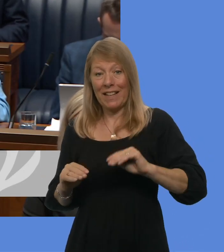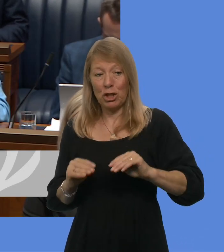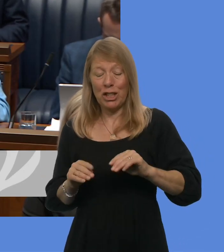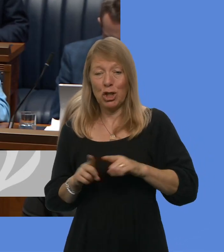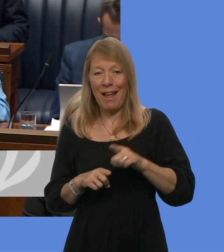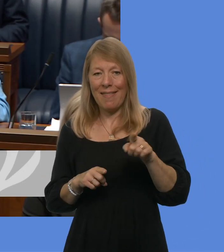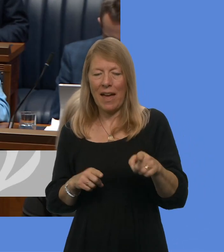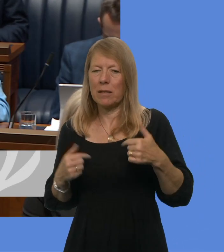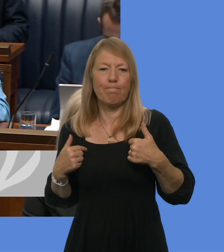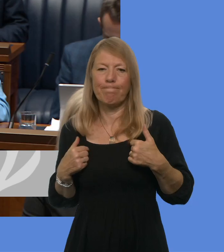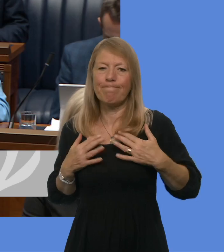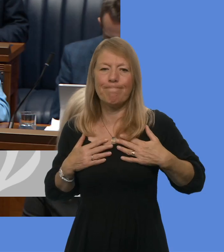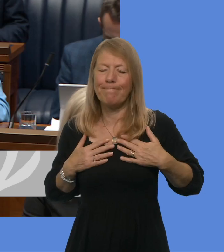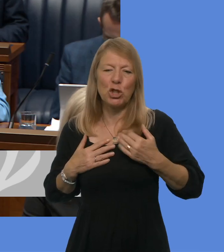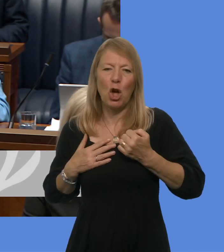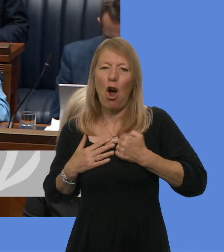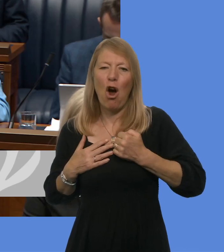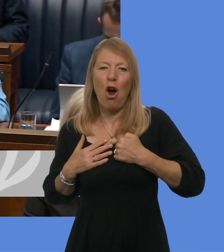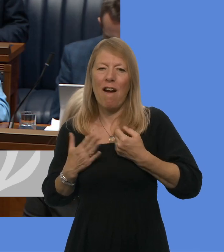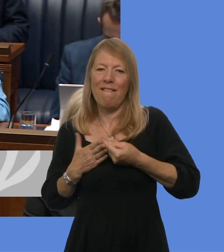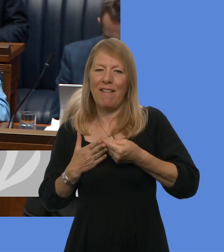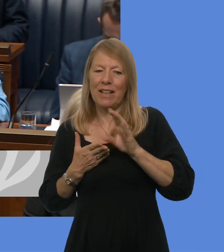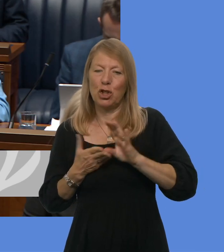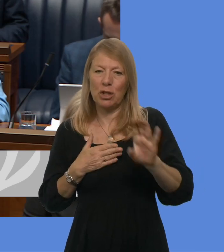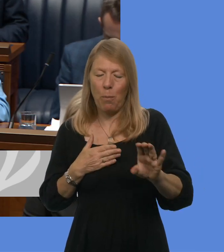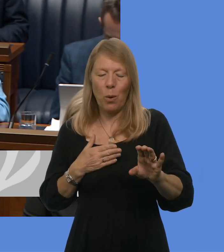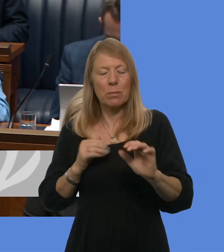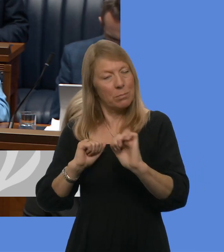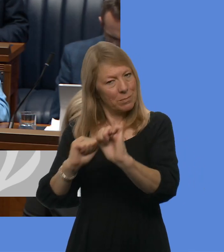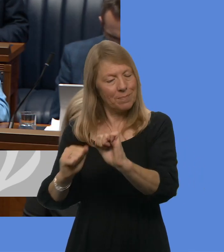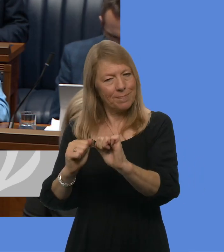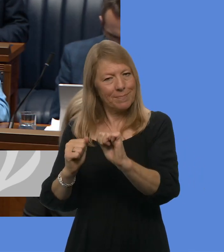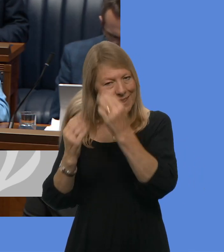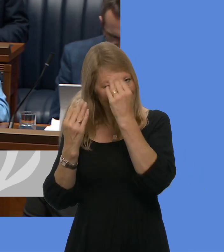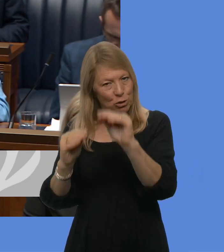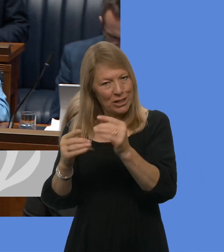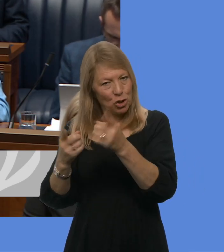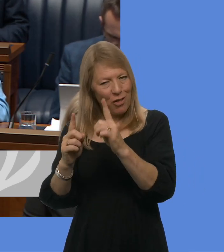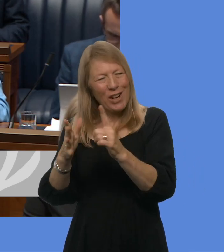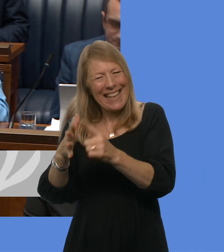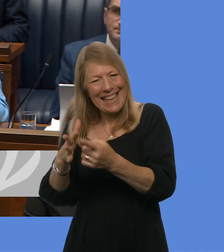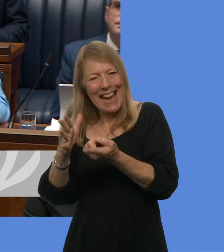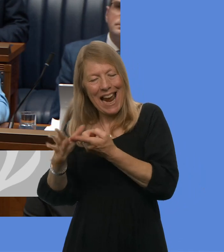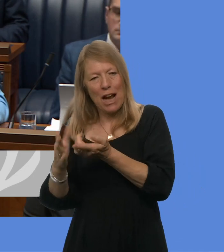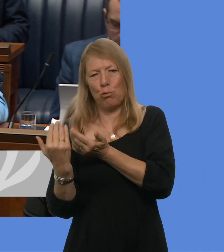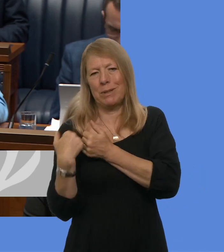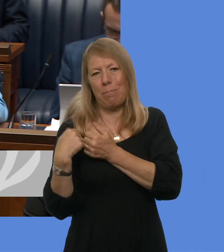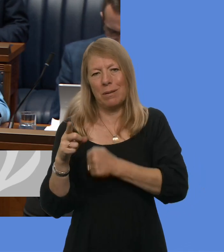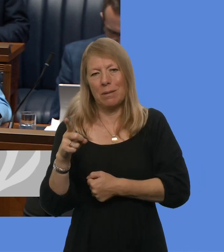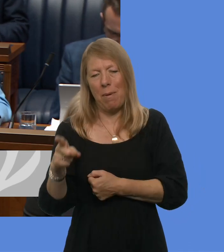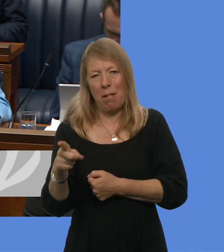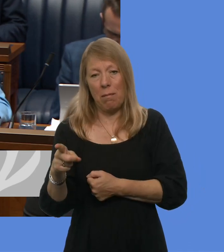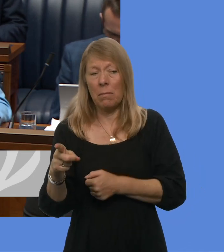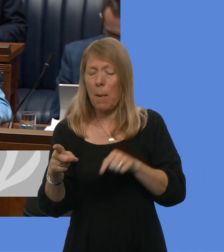not provide financial support. It is one that the Education Authority are there to provide assistance on, and I would absolutely encourage the group